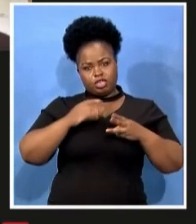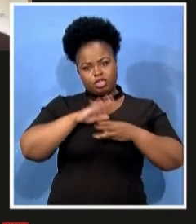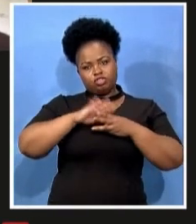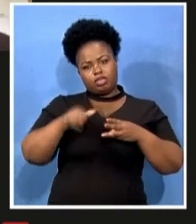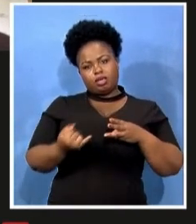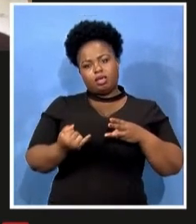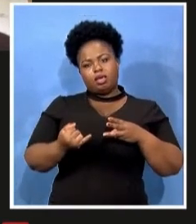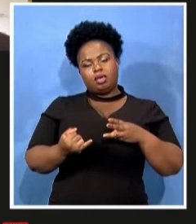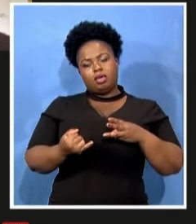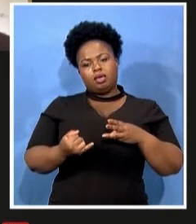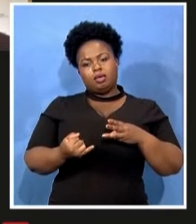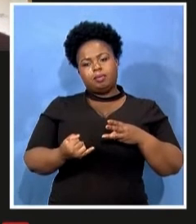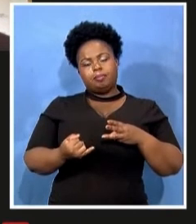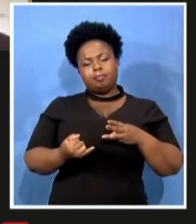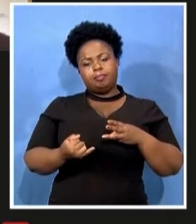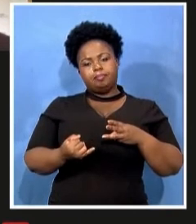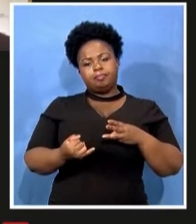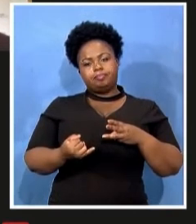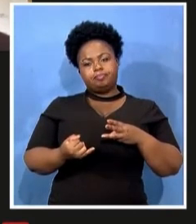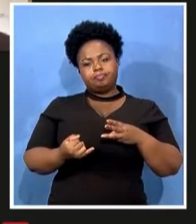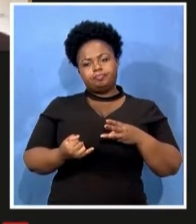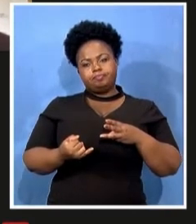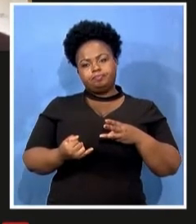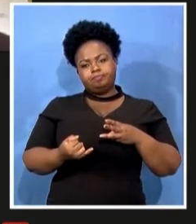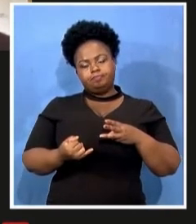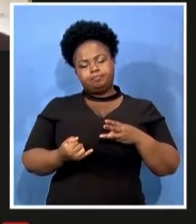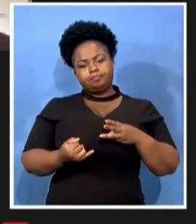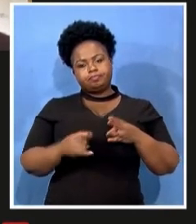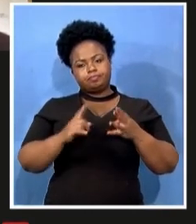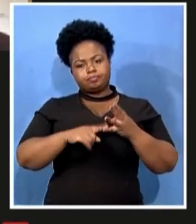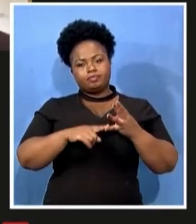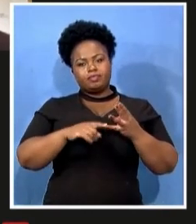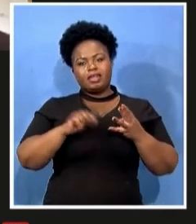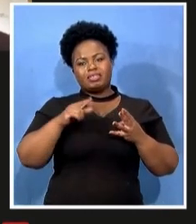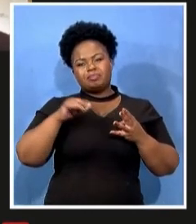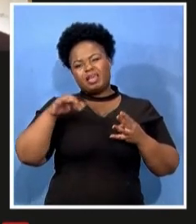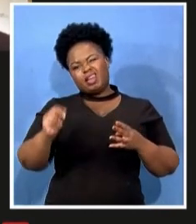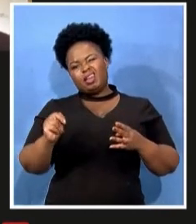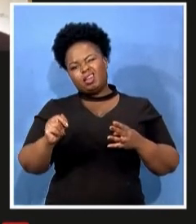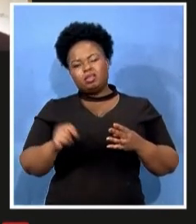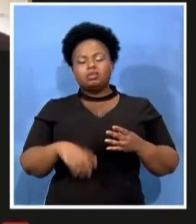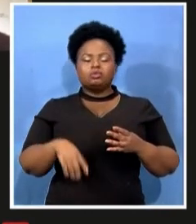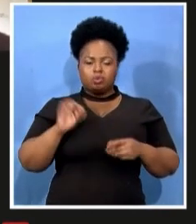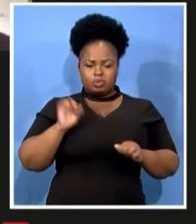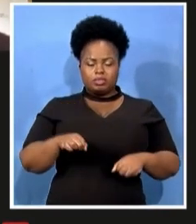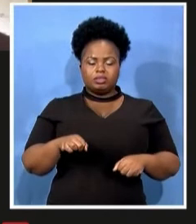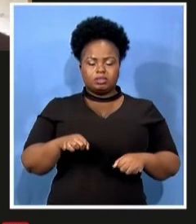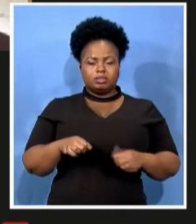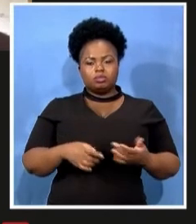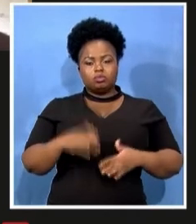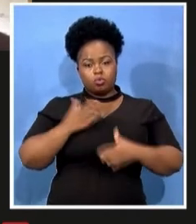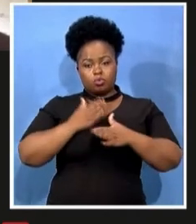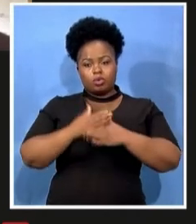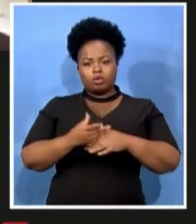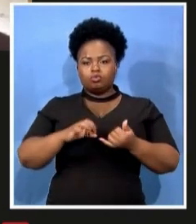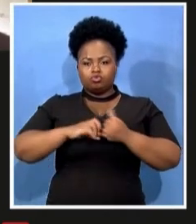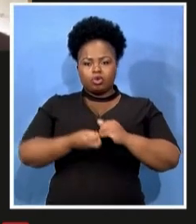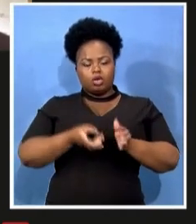and Aspen. And so again, they are working on regulatory approval. And so we believe